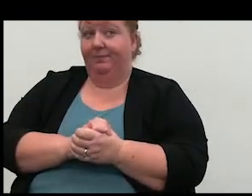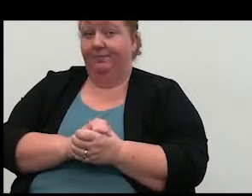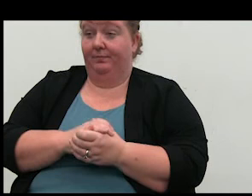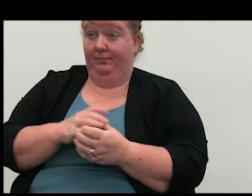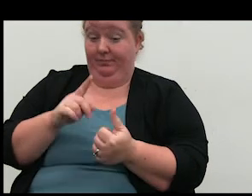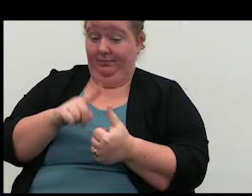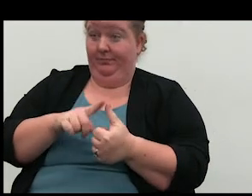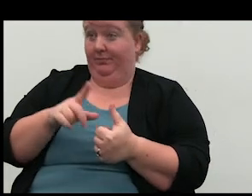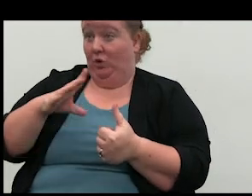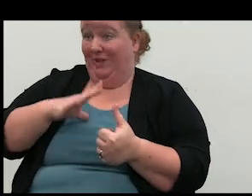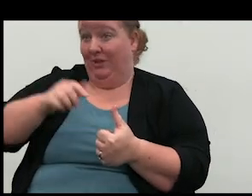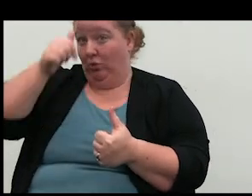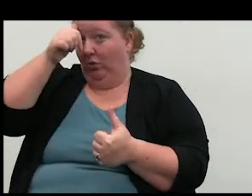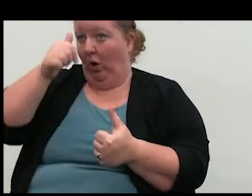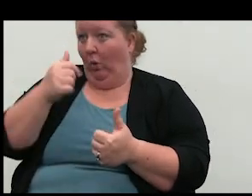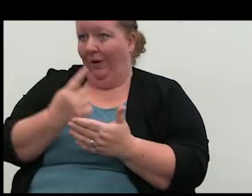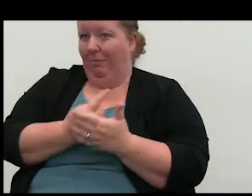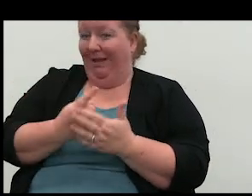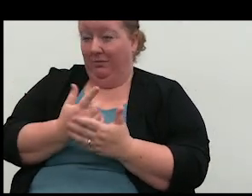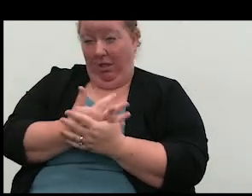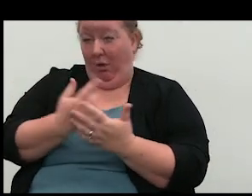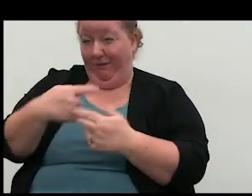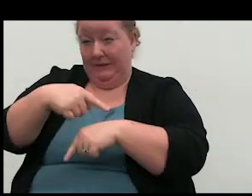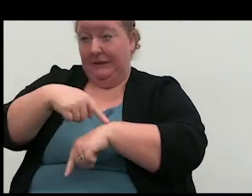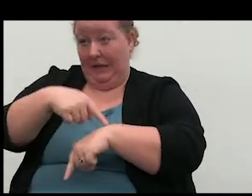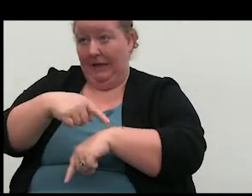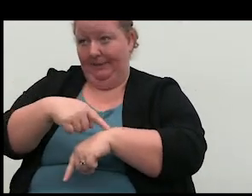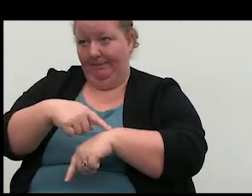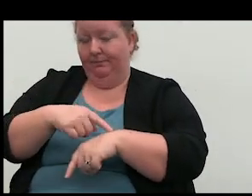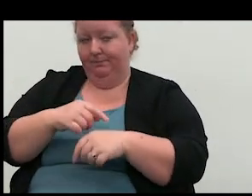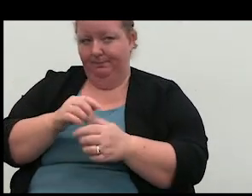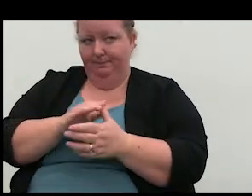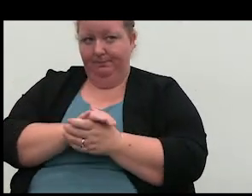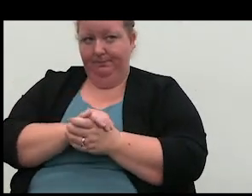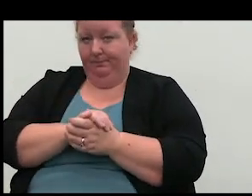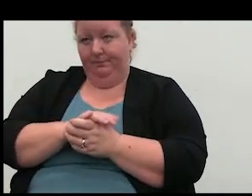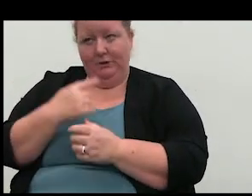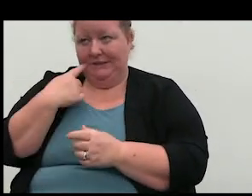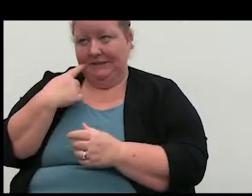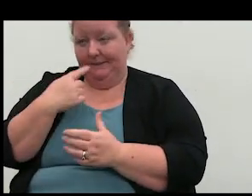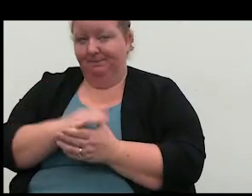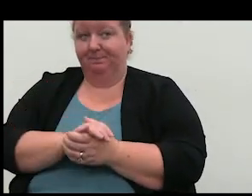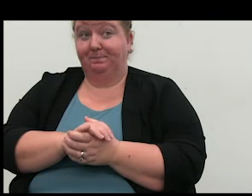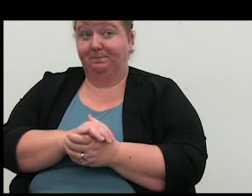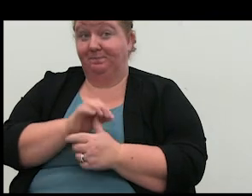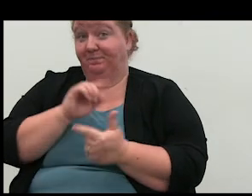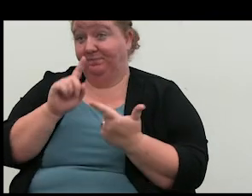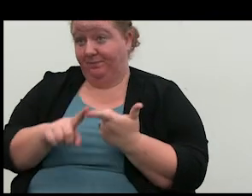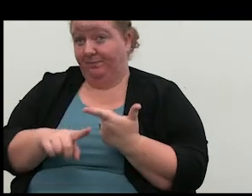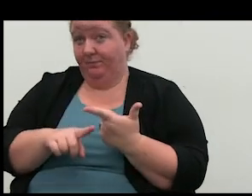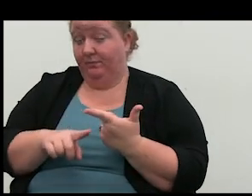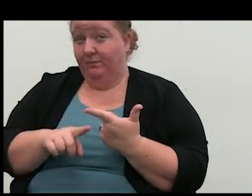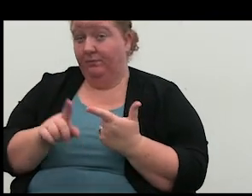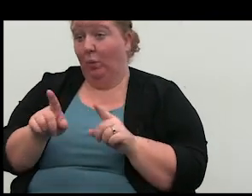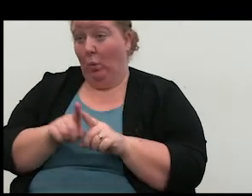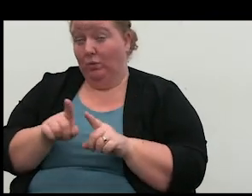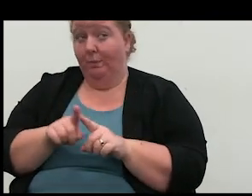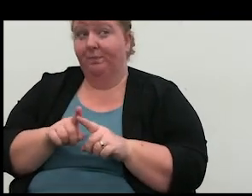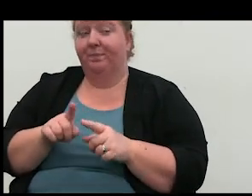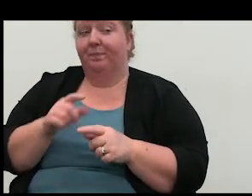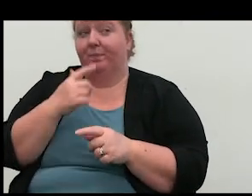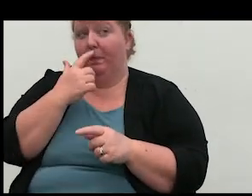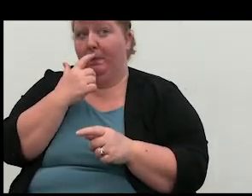you have to know about it and have a lot of time if you're going to do these things. It's not easy. And